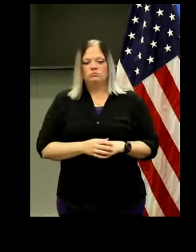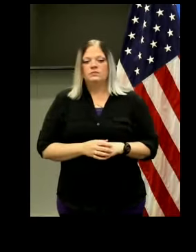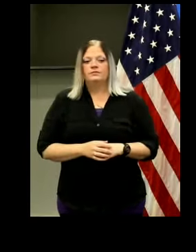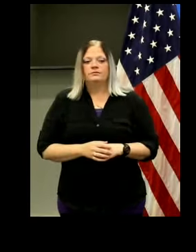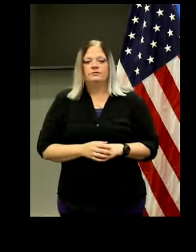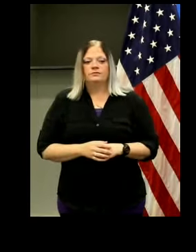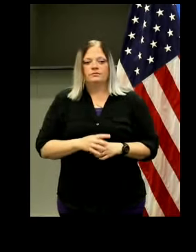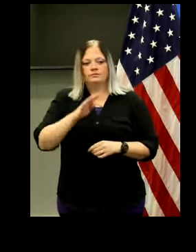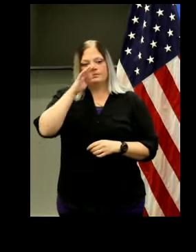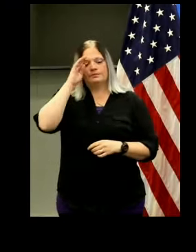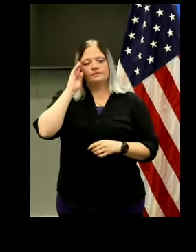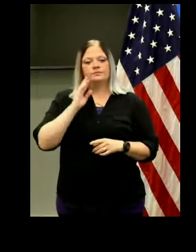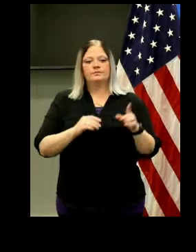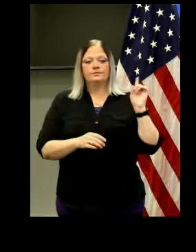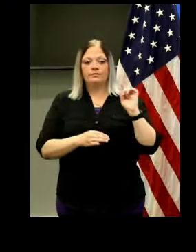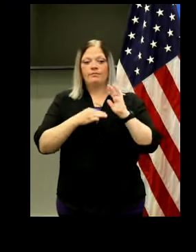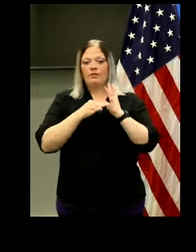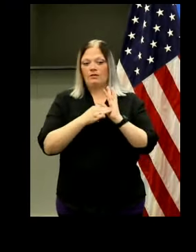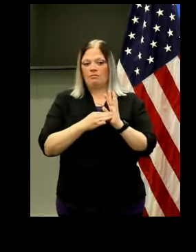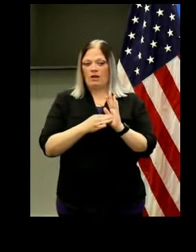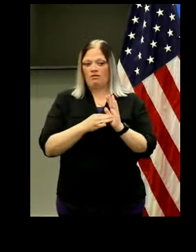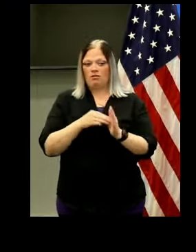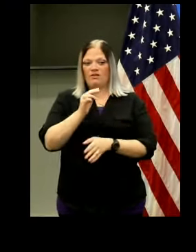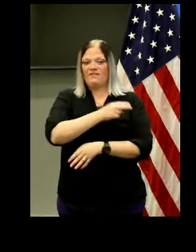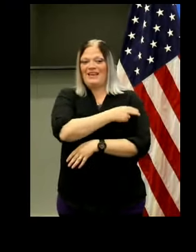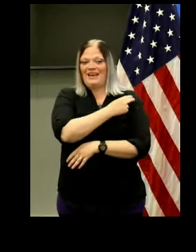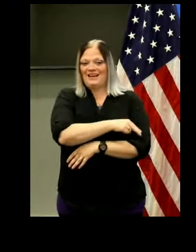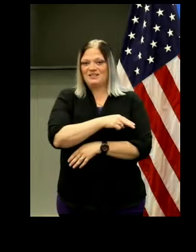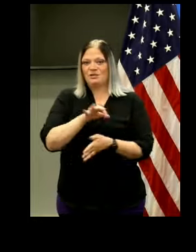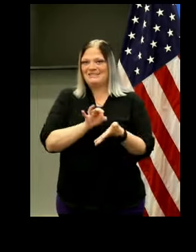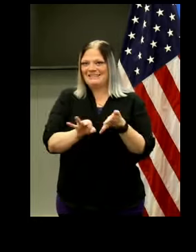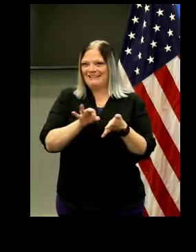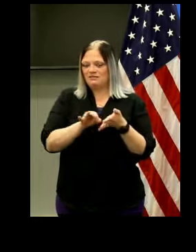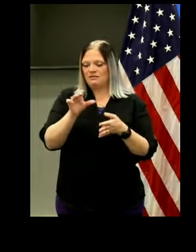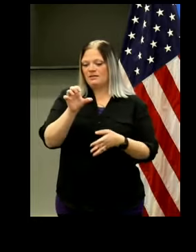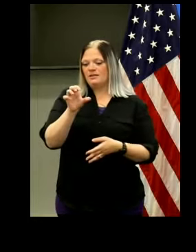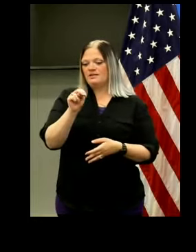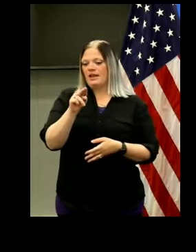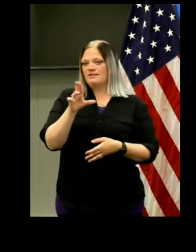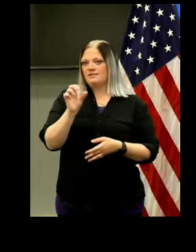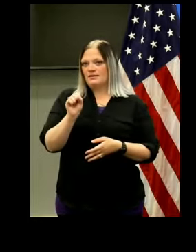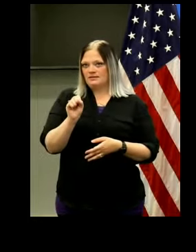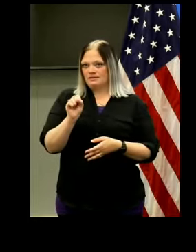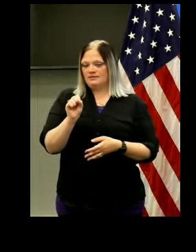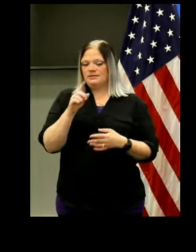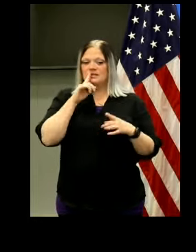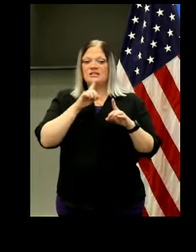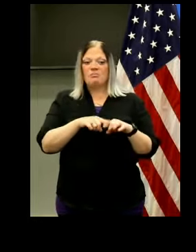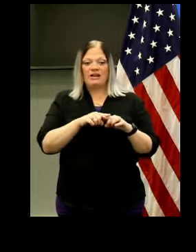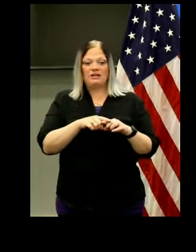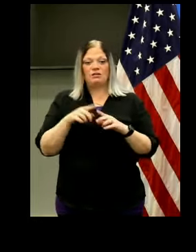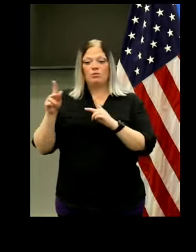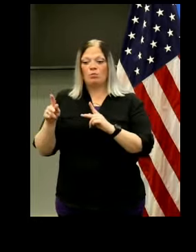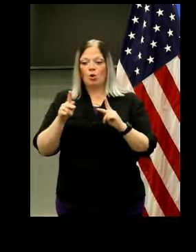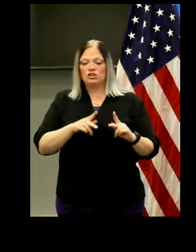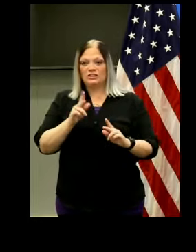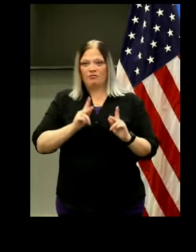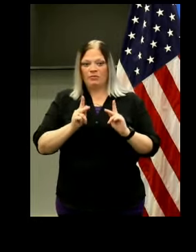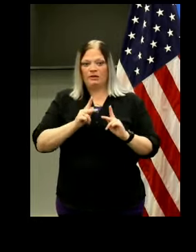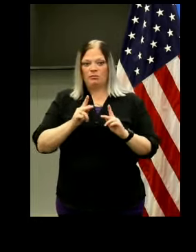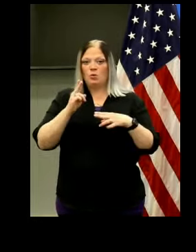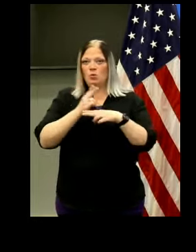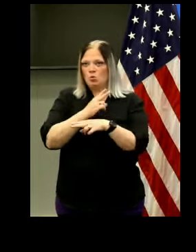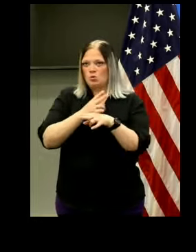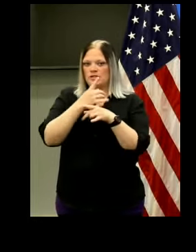is looking at the model of what the hospital census will be depending on the proportion of people that wear